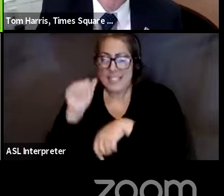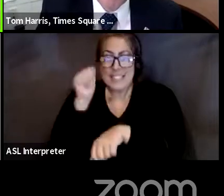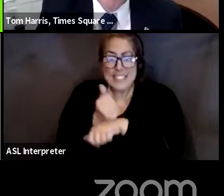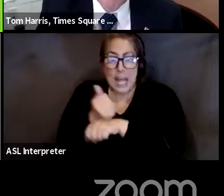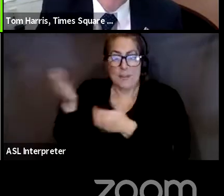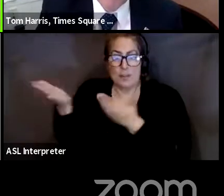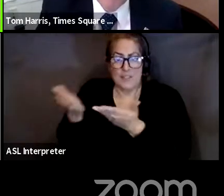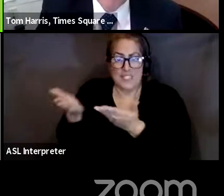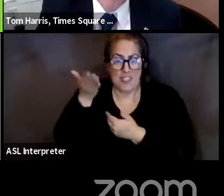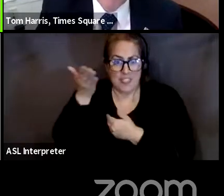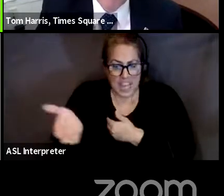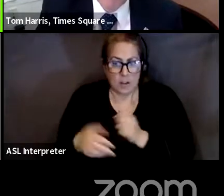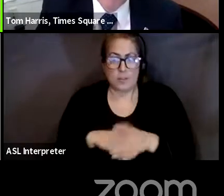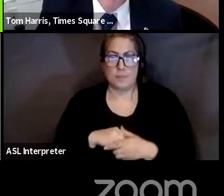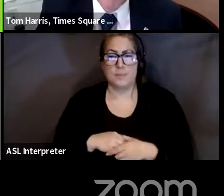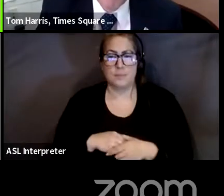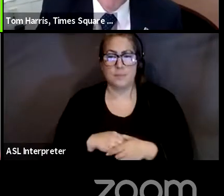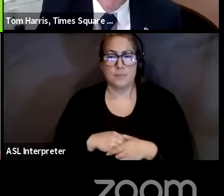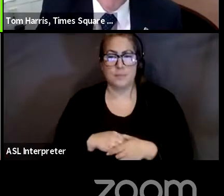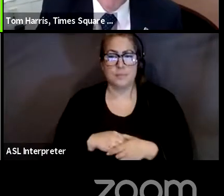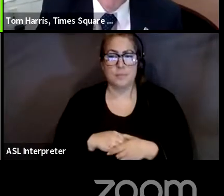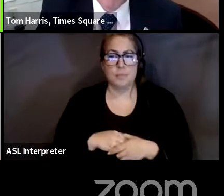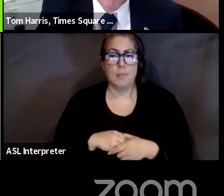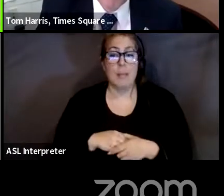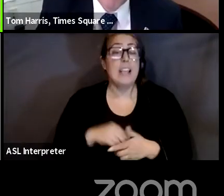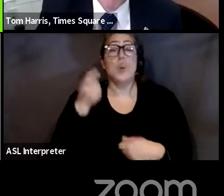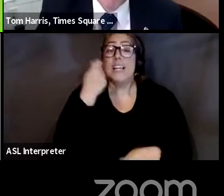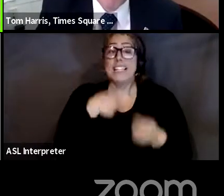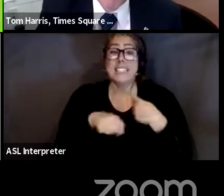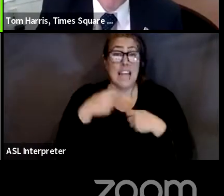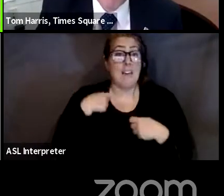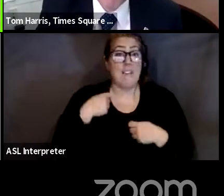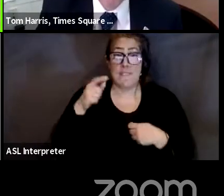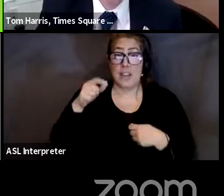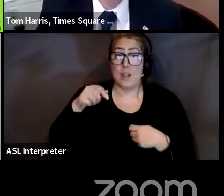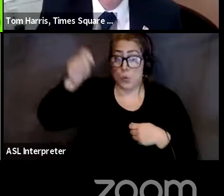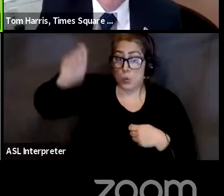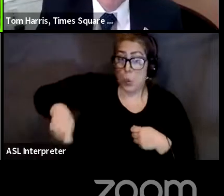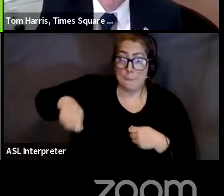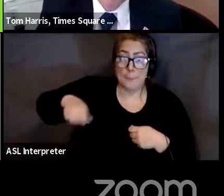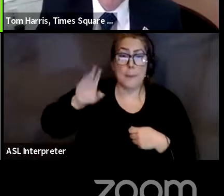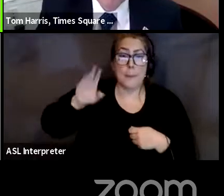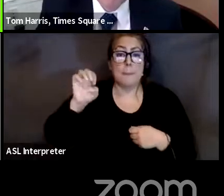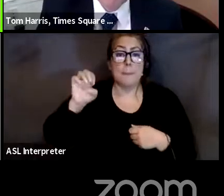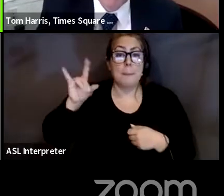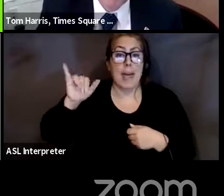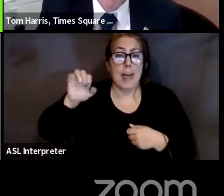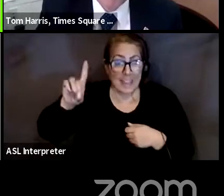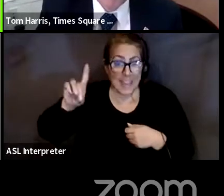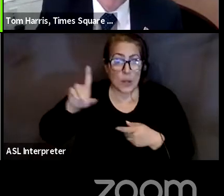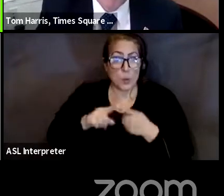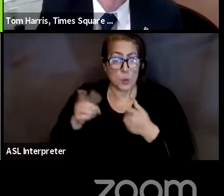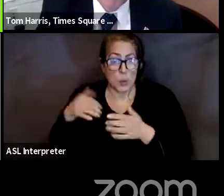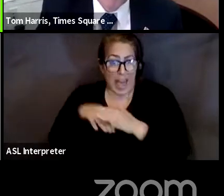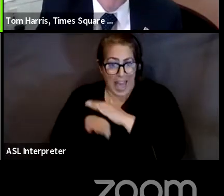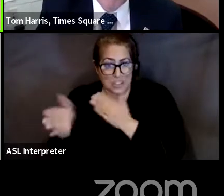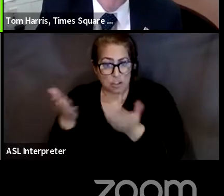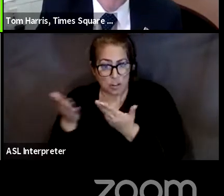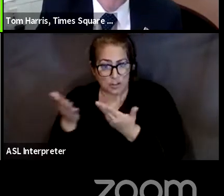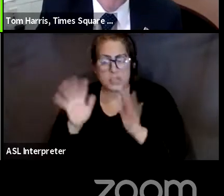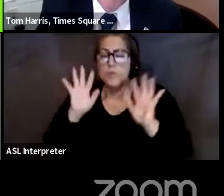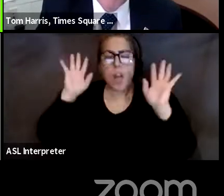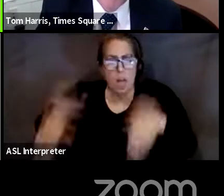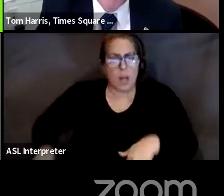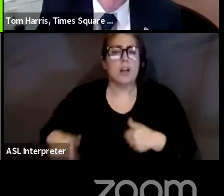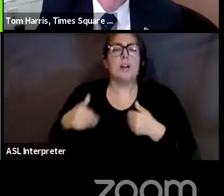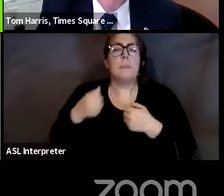a person having to swipe Medicaid to access the services, it was made available to everyone there. And I